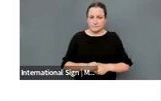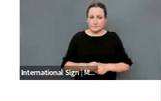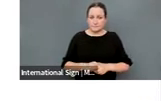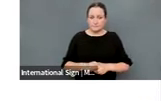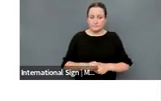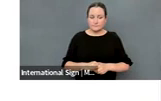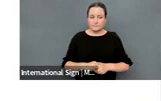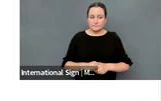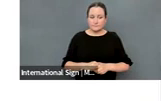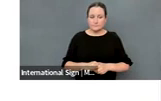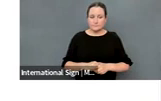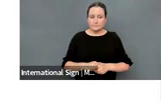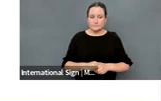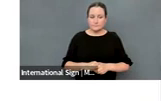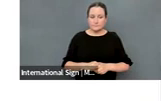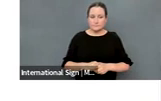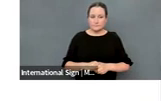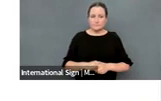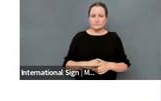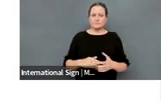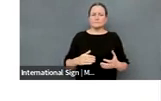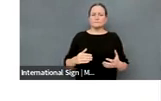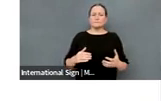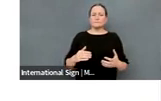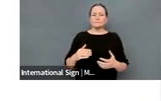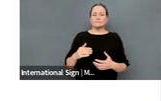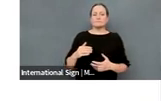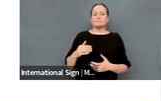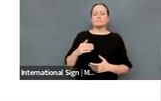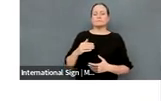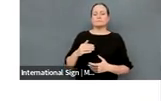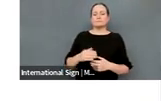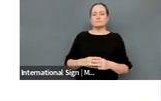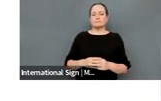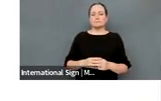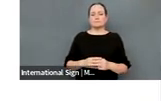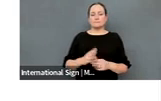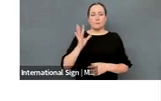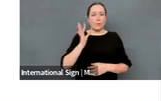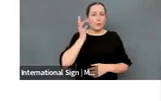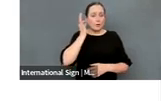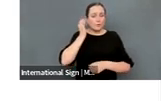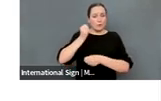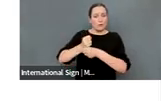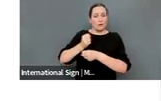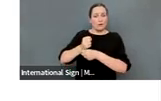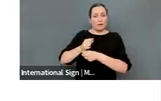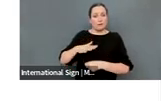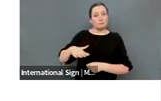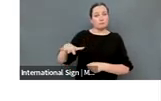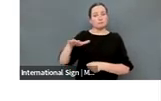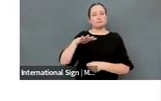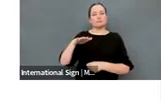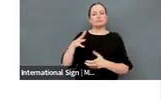compensate unpaid care. Social protection for women workers in the informal